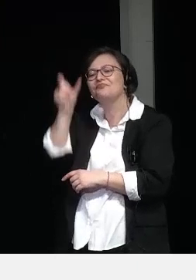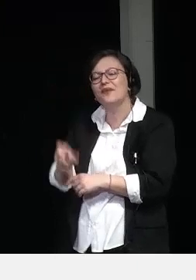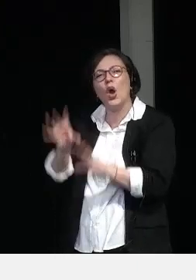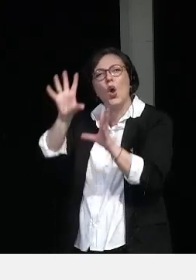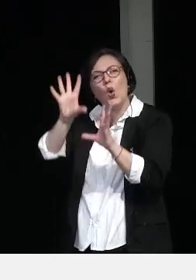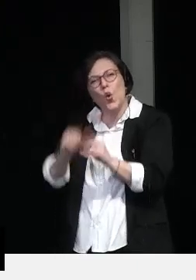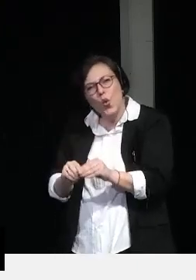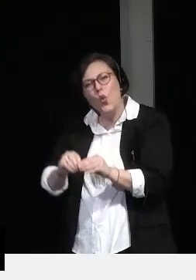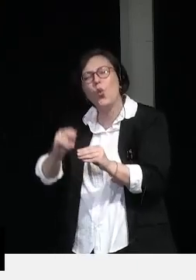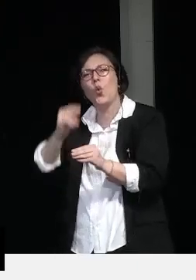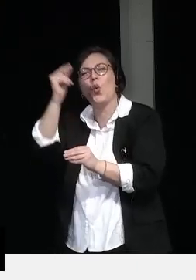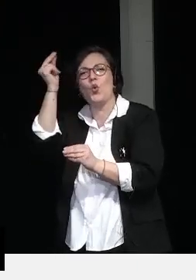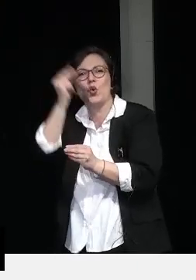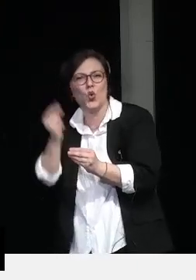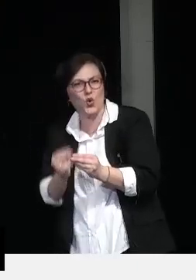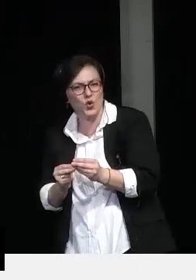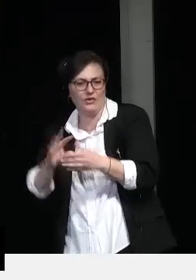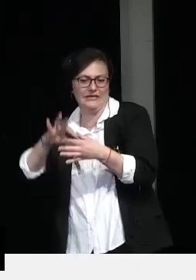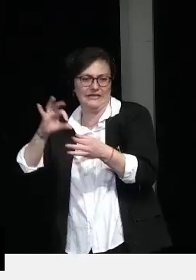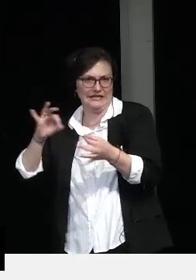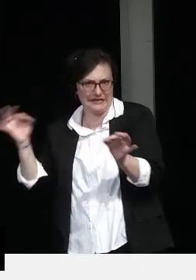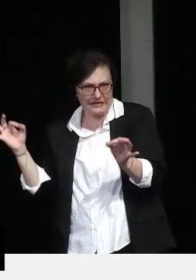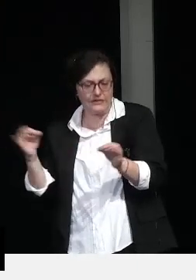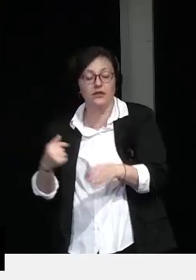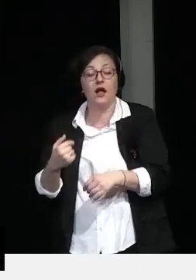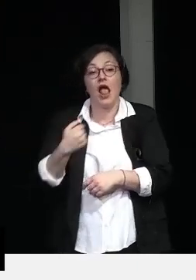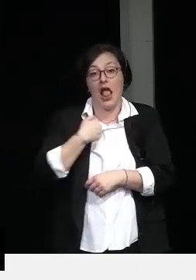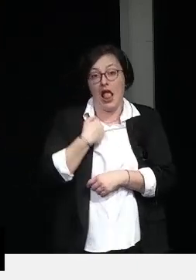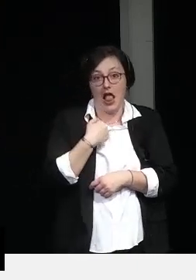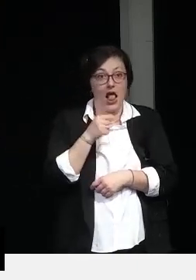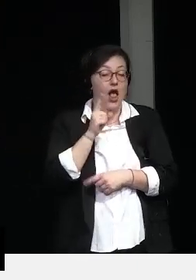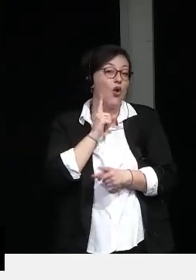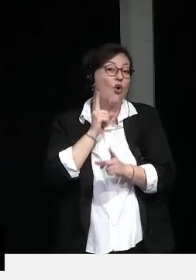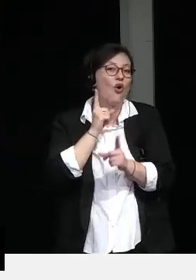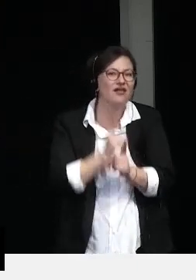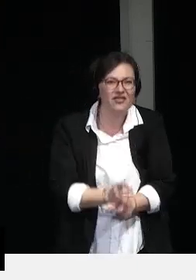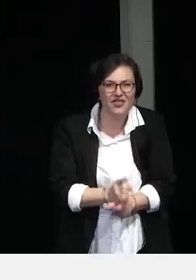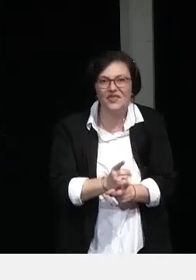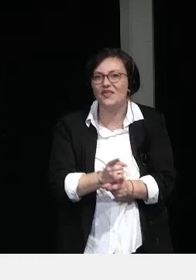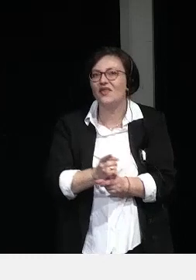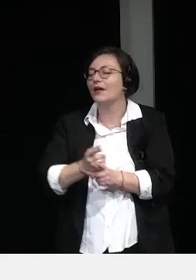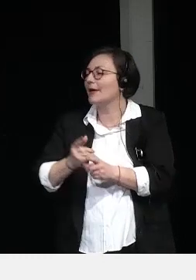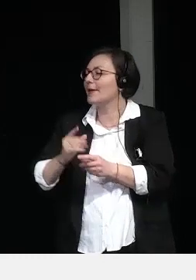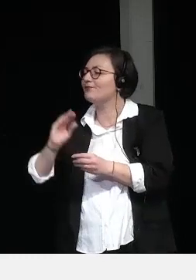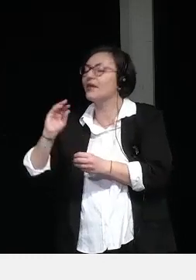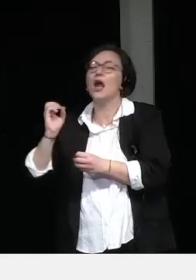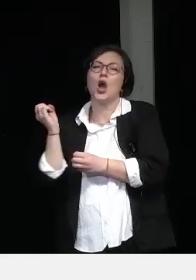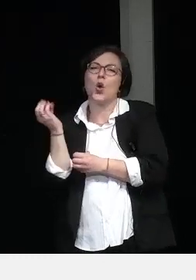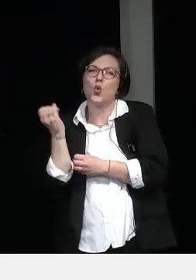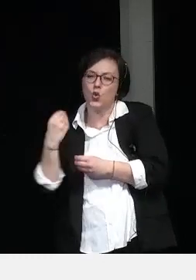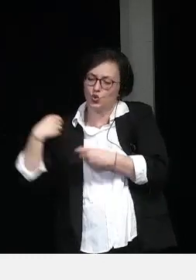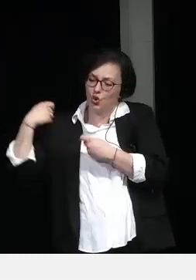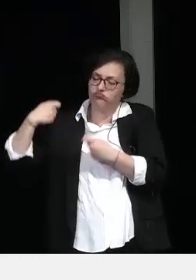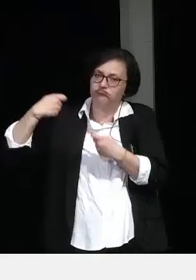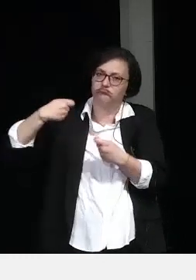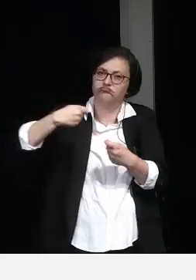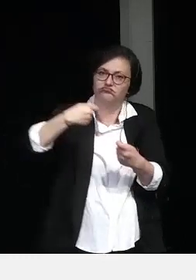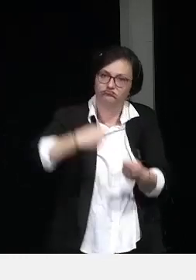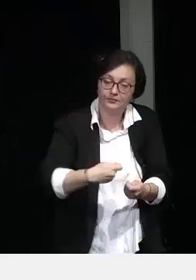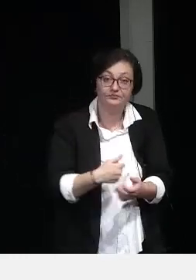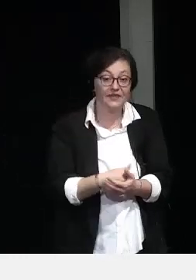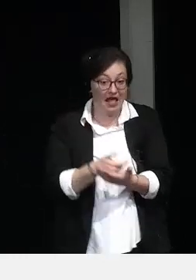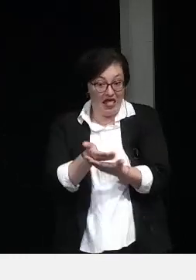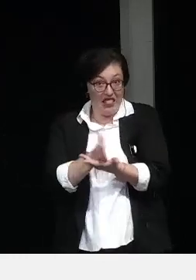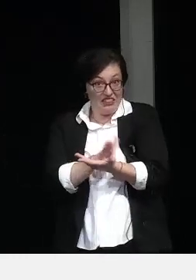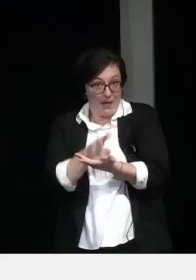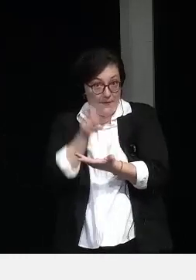double side. And mediators comes from very different fields. Some of them, because I saw some of the names of the